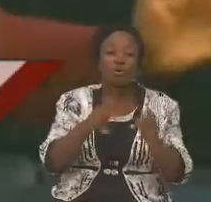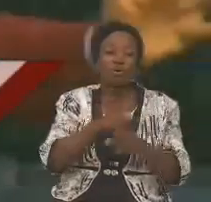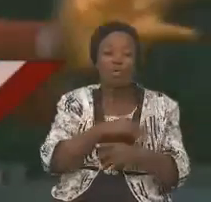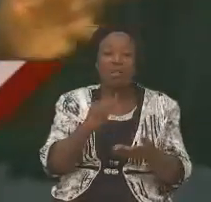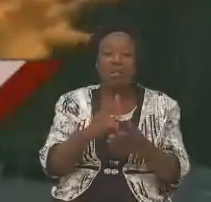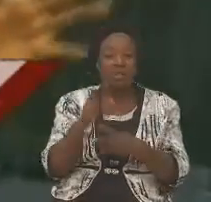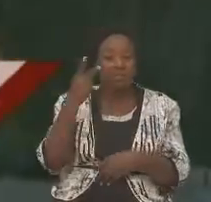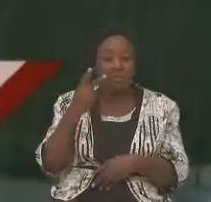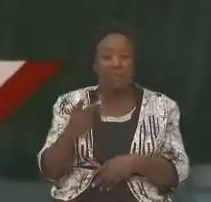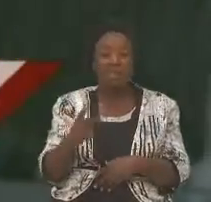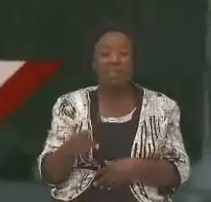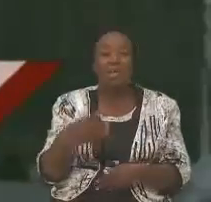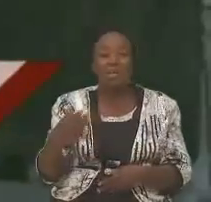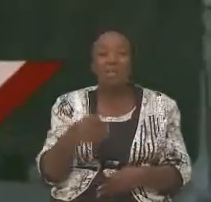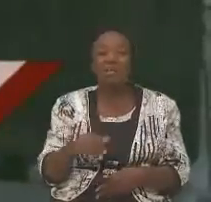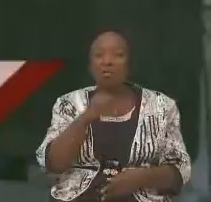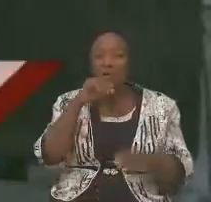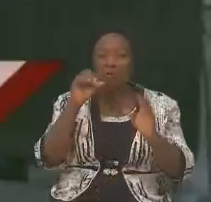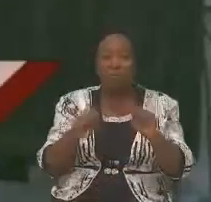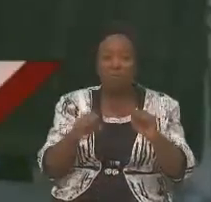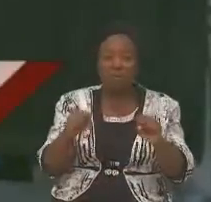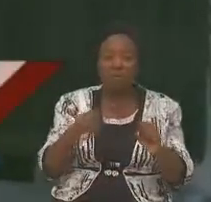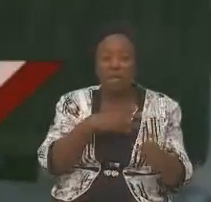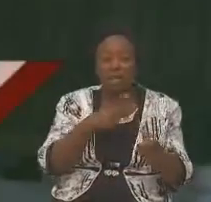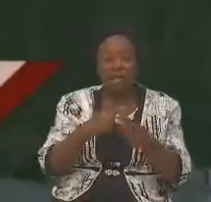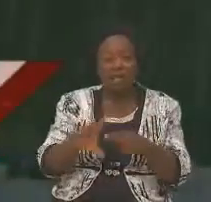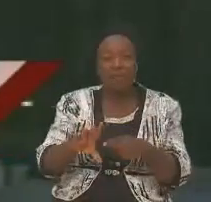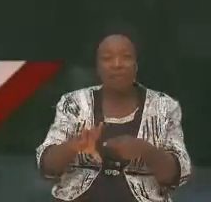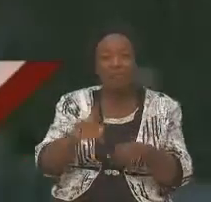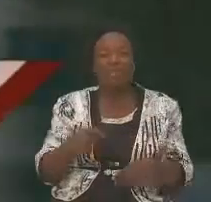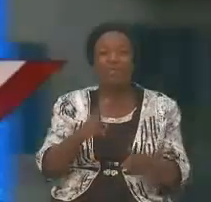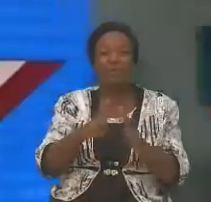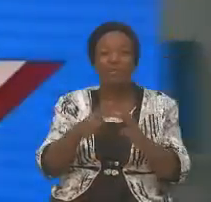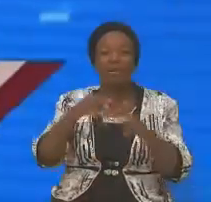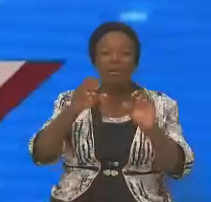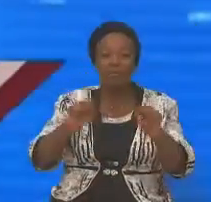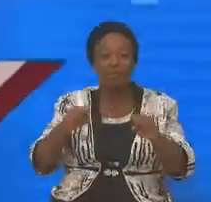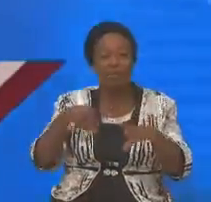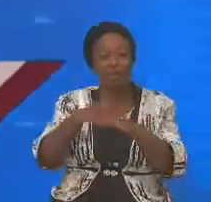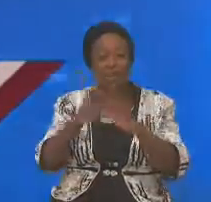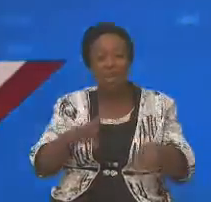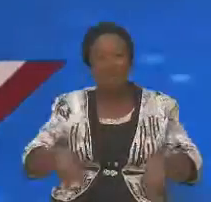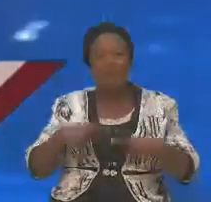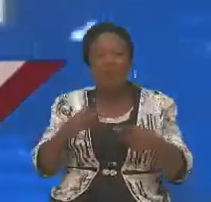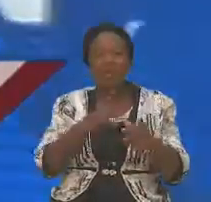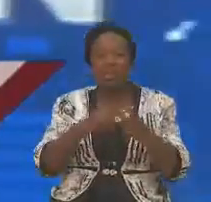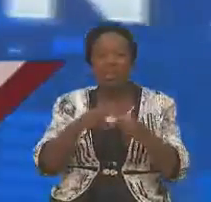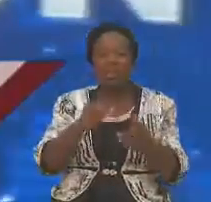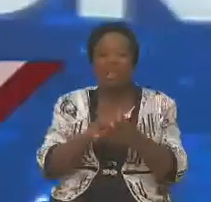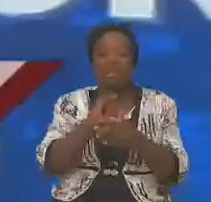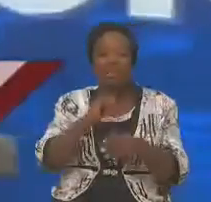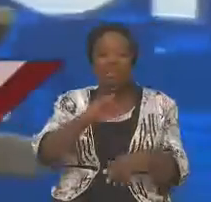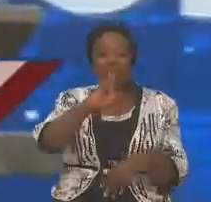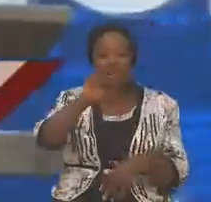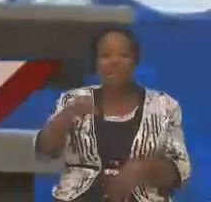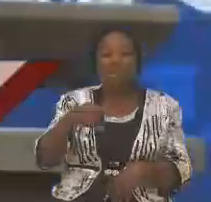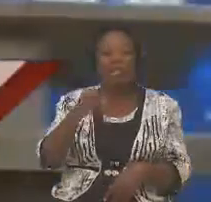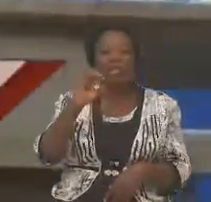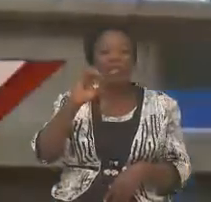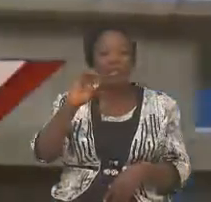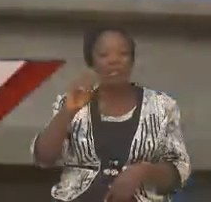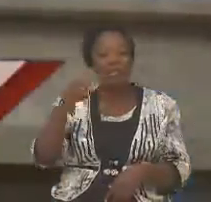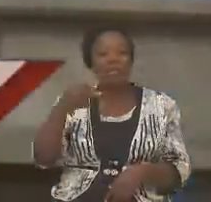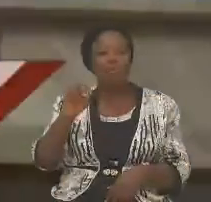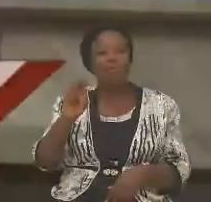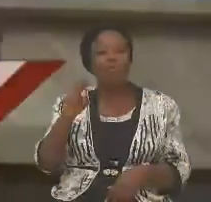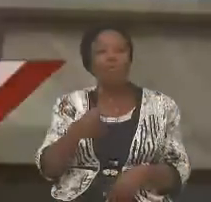of the people, they found it impossible. That's when the Lord now revealed himself as Jehovah